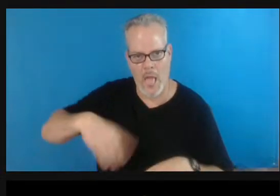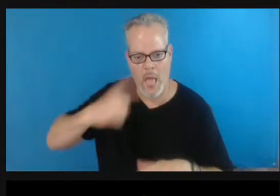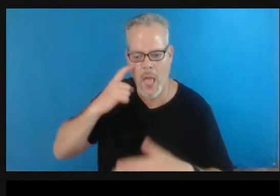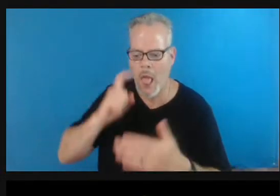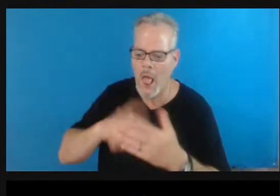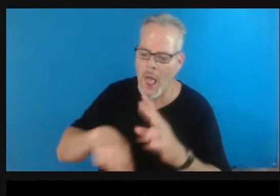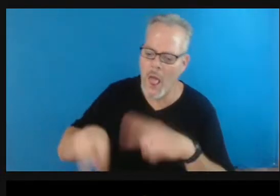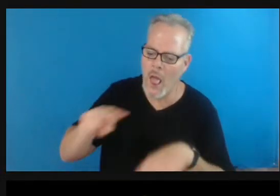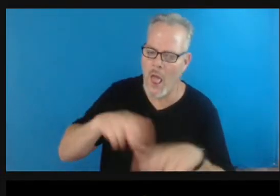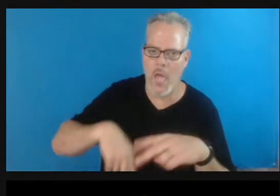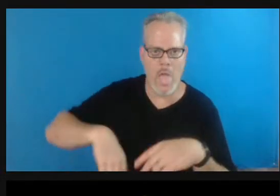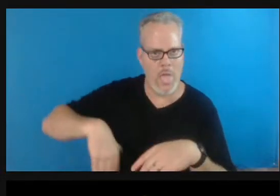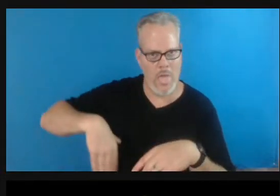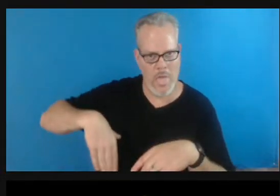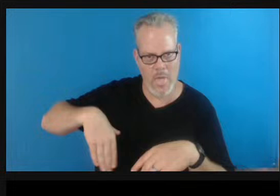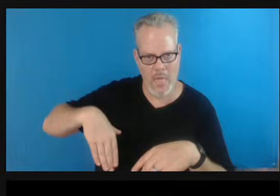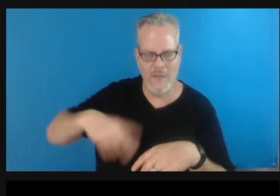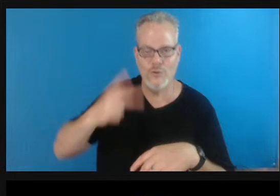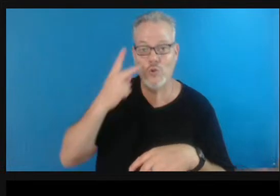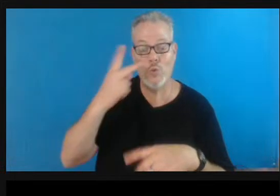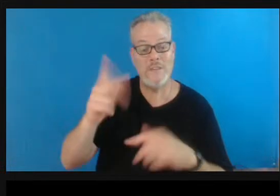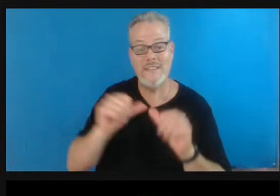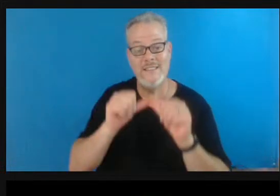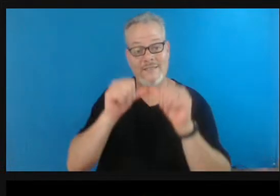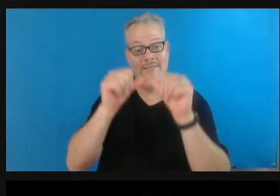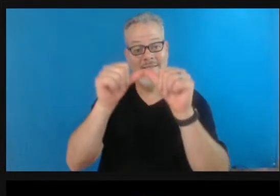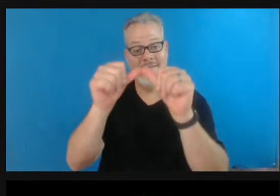So we'll see how long we can keep it going here.